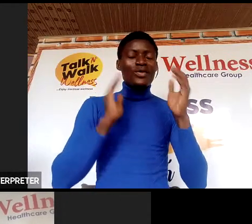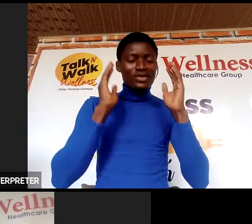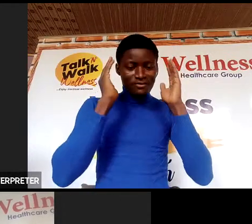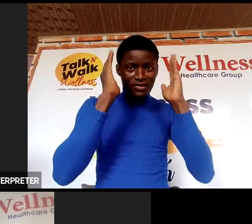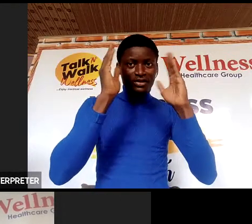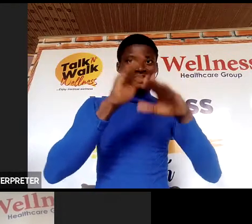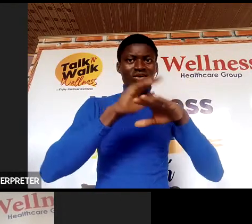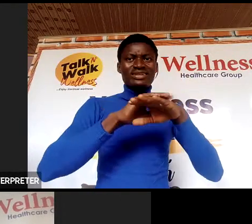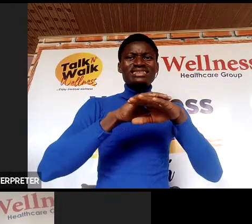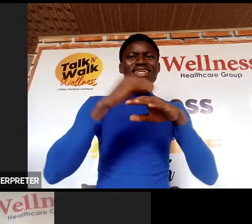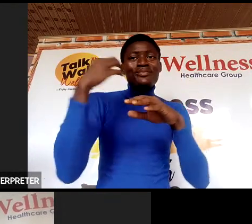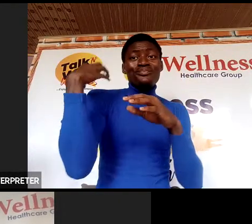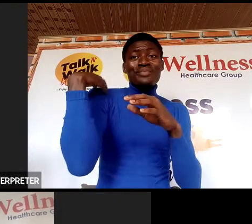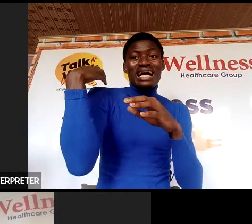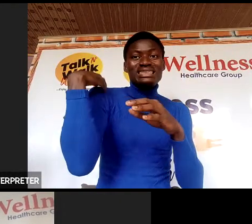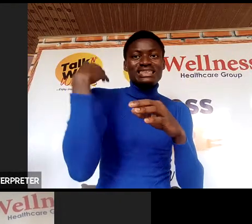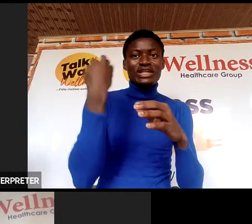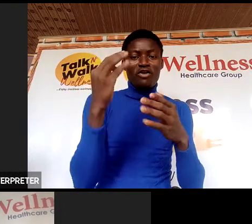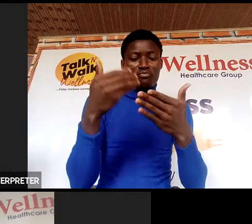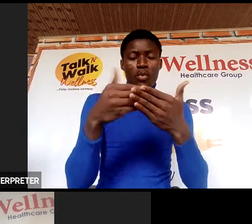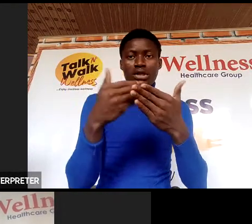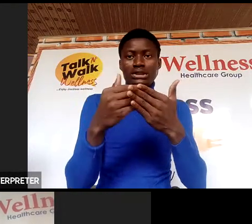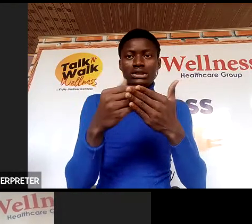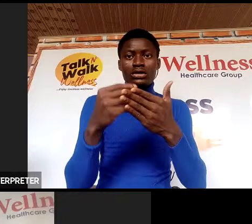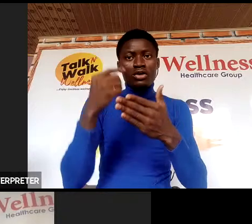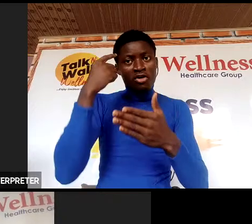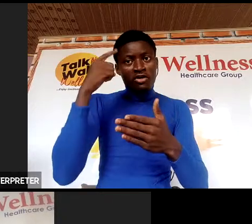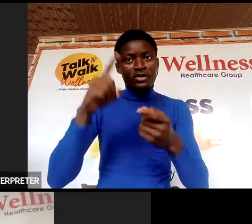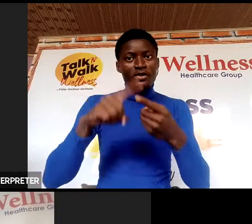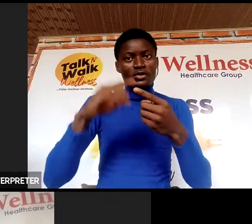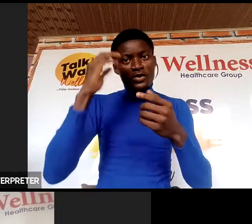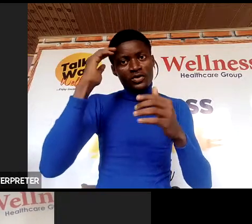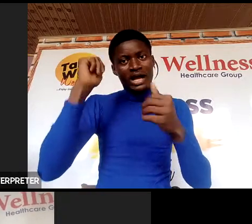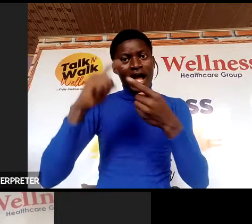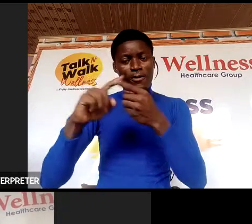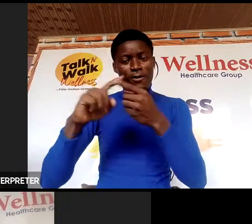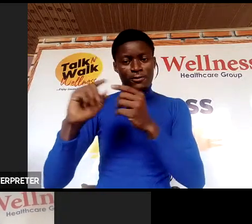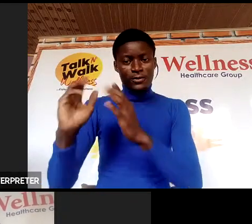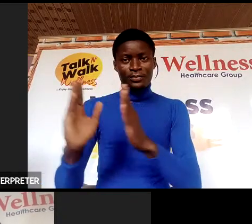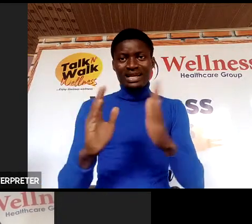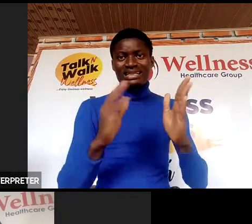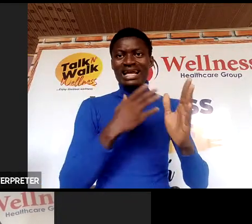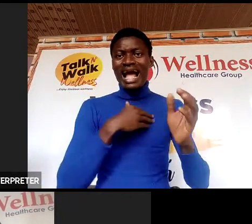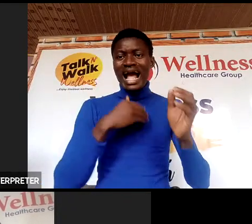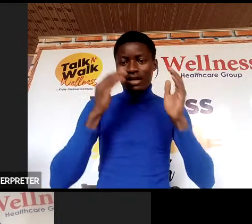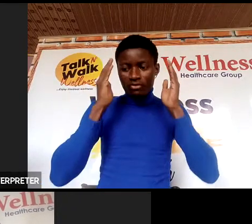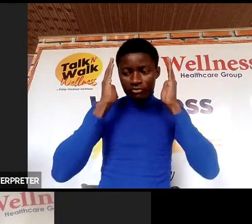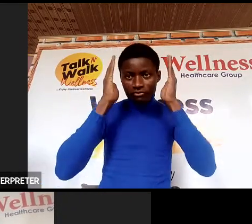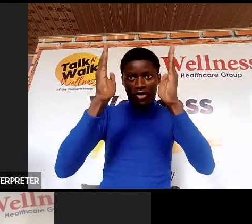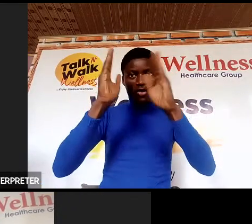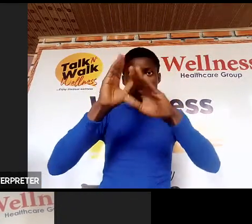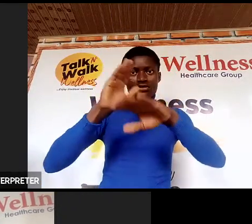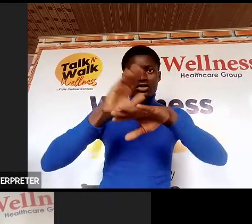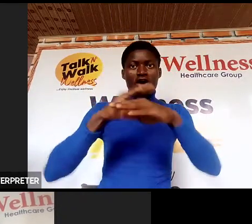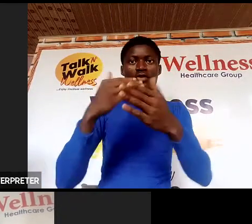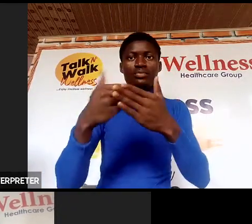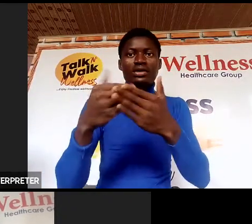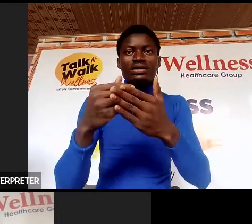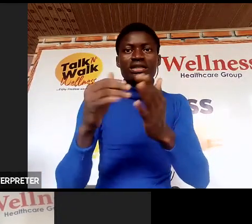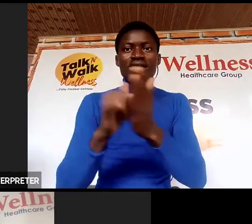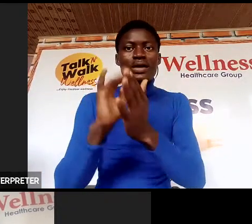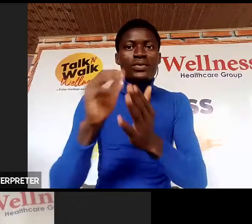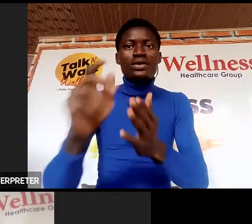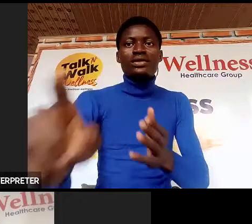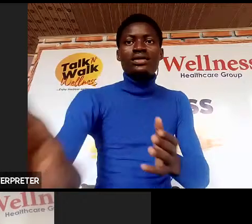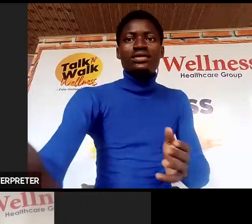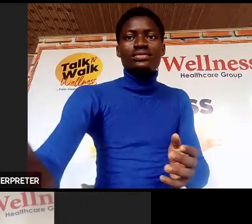to plan and focus your money to achieve what you want that will actually let you live a life that is worth living, because